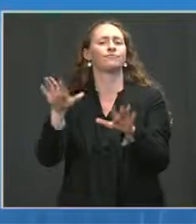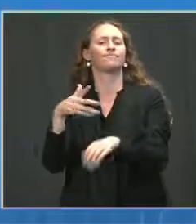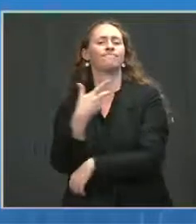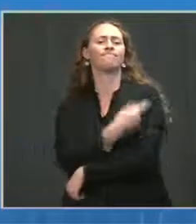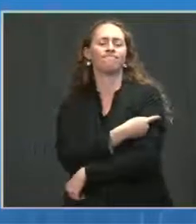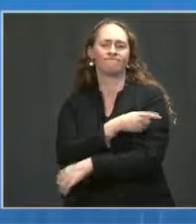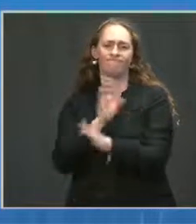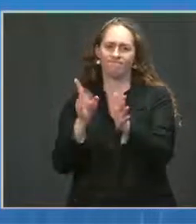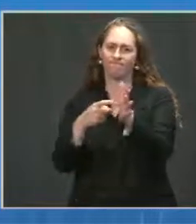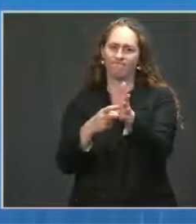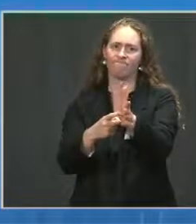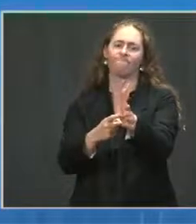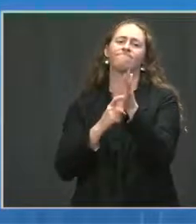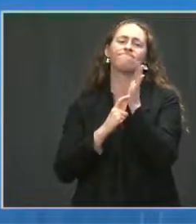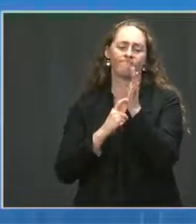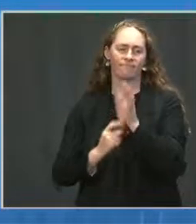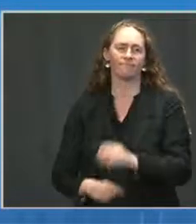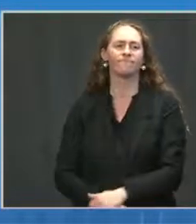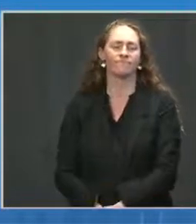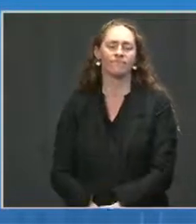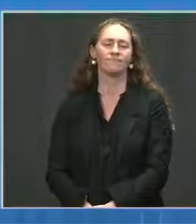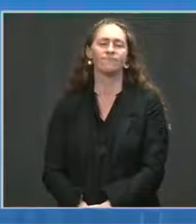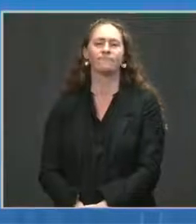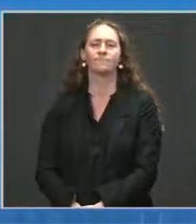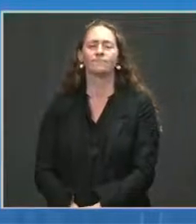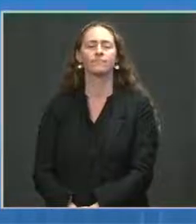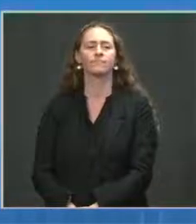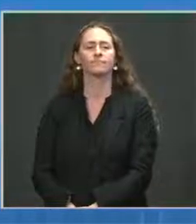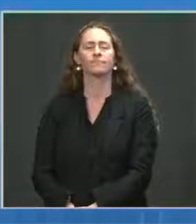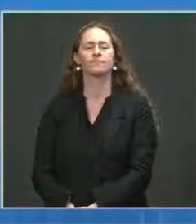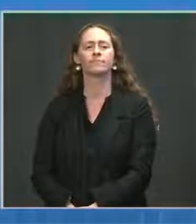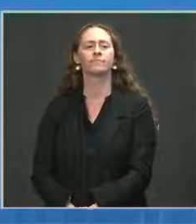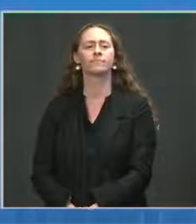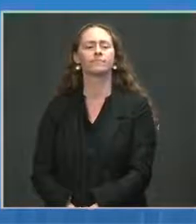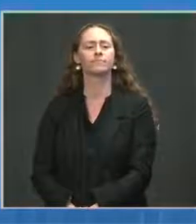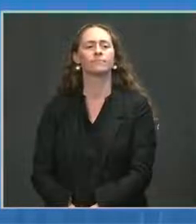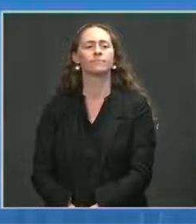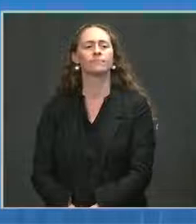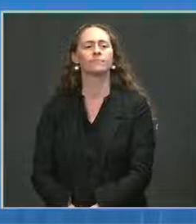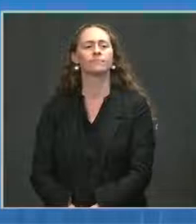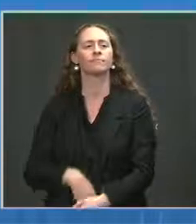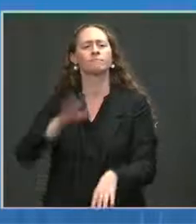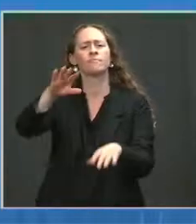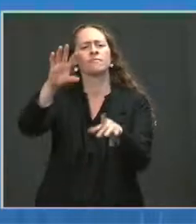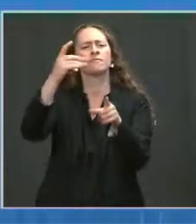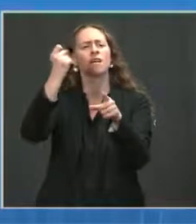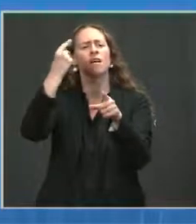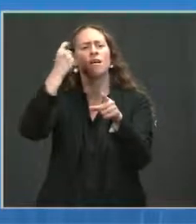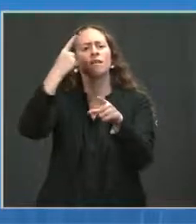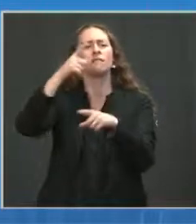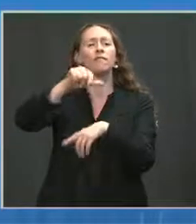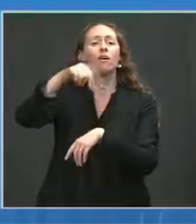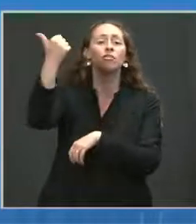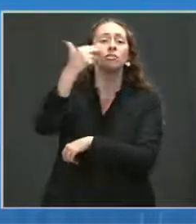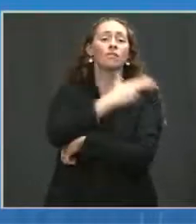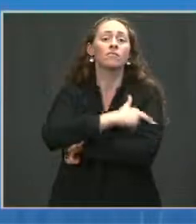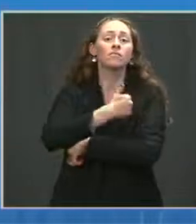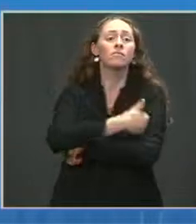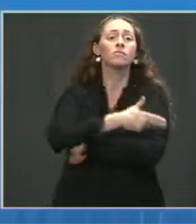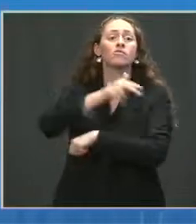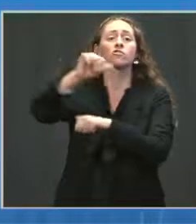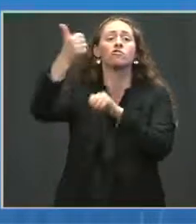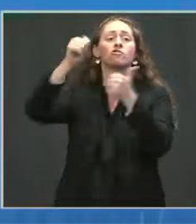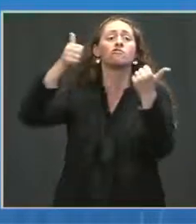get vaccinated. This is in lockstep with many healthcare employers around the country who are requiring